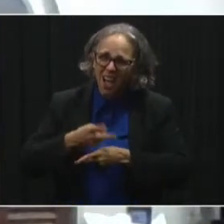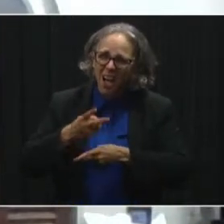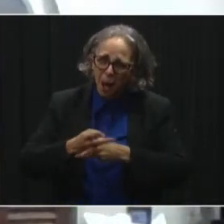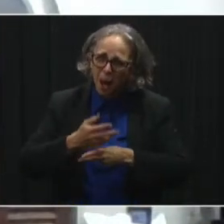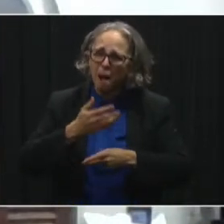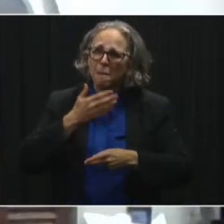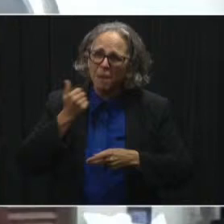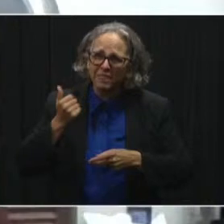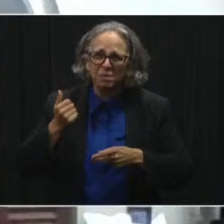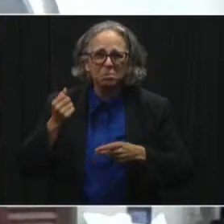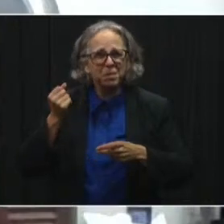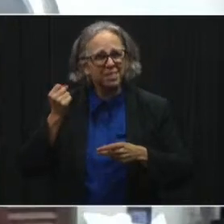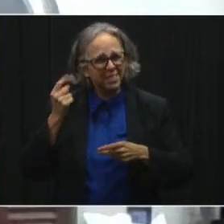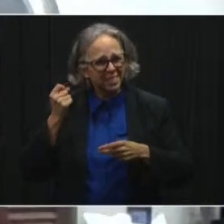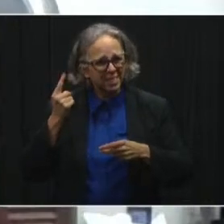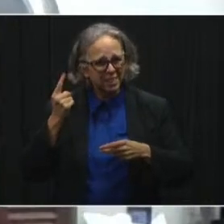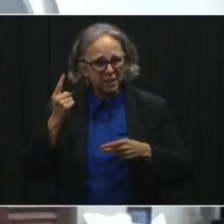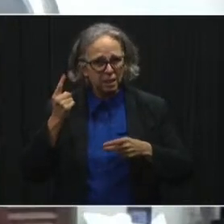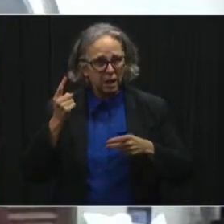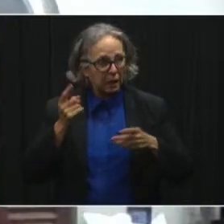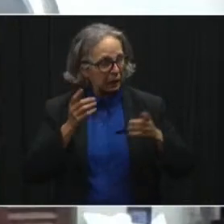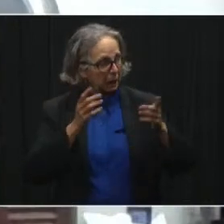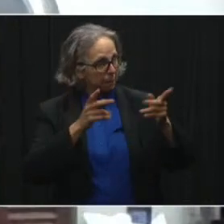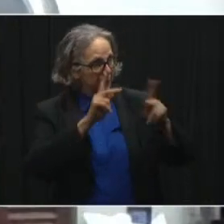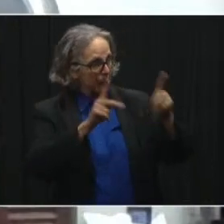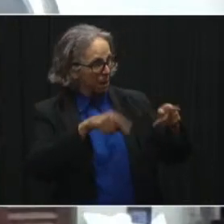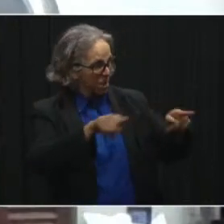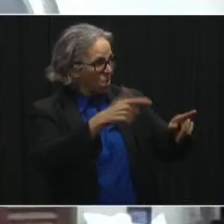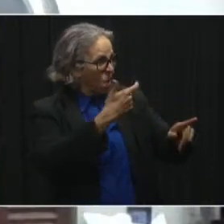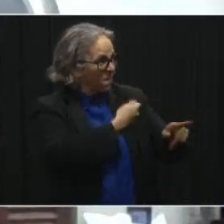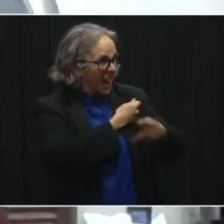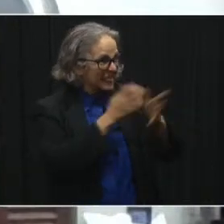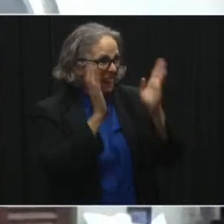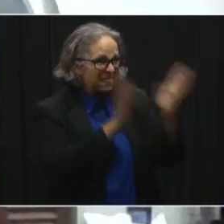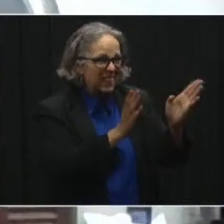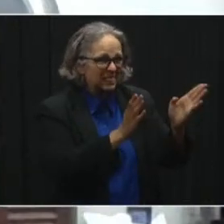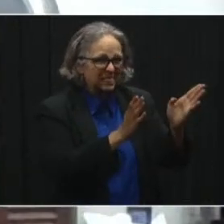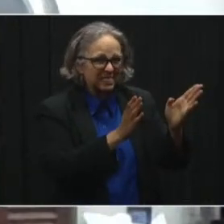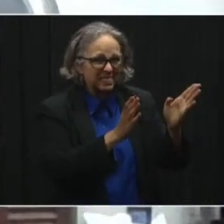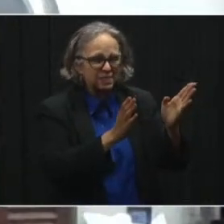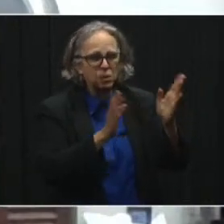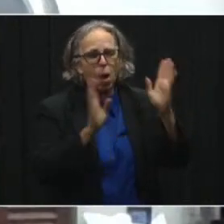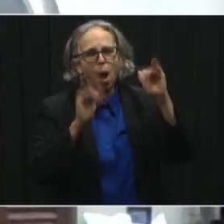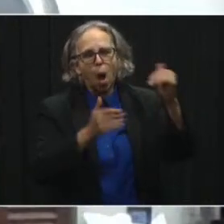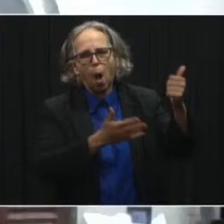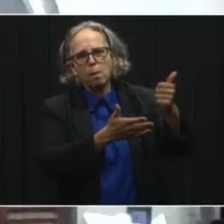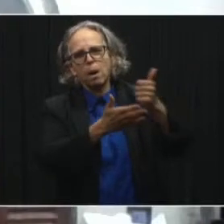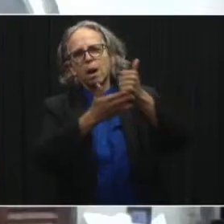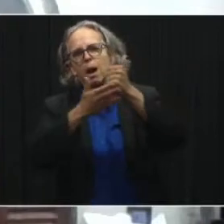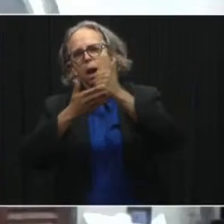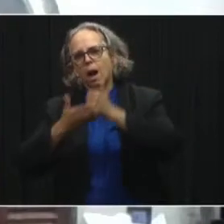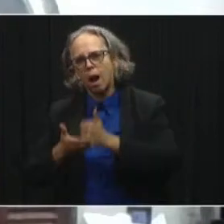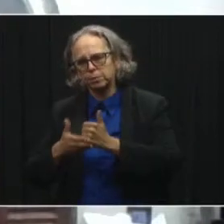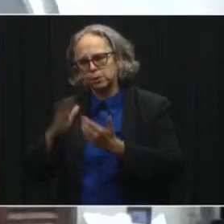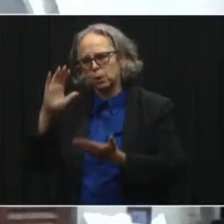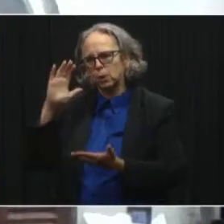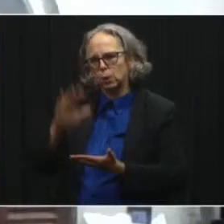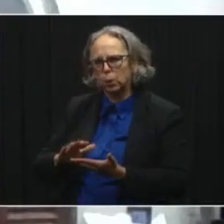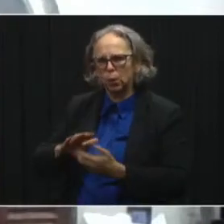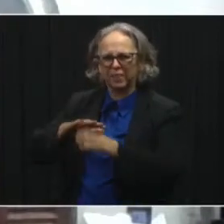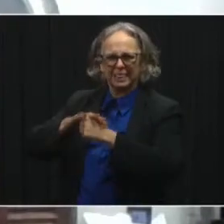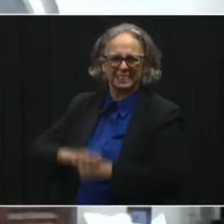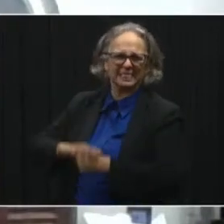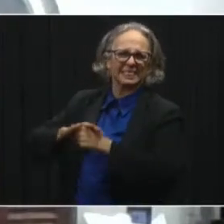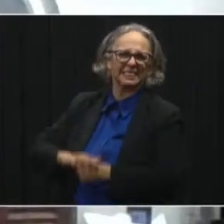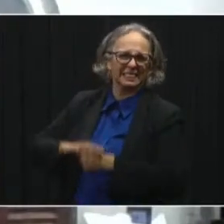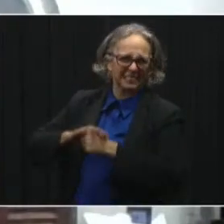start vaccinating, we hopefully will never get to a point where we truly have to say there's nothing else we